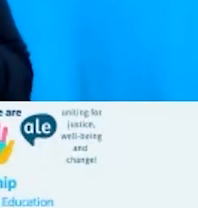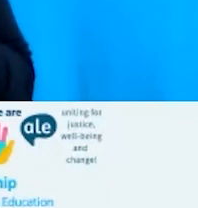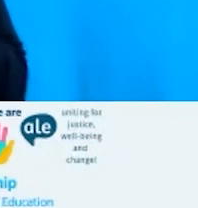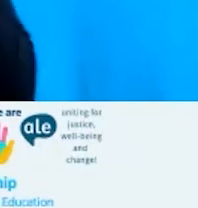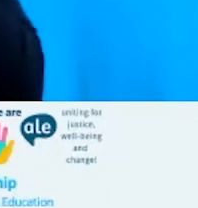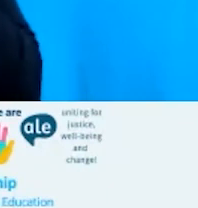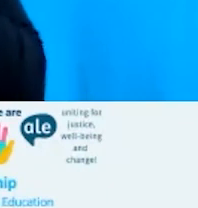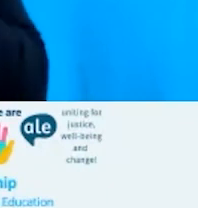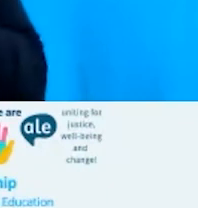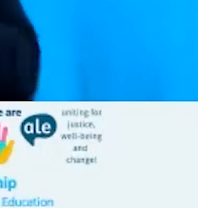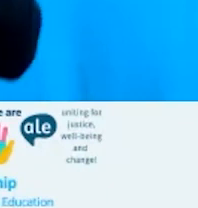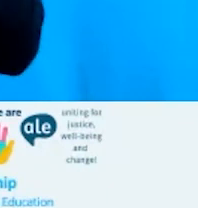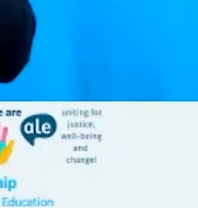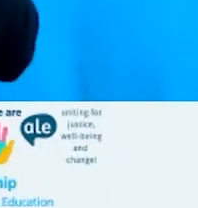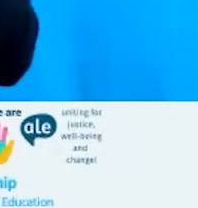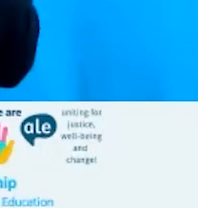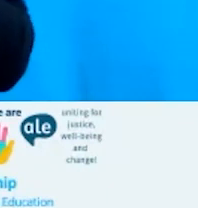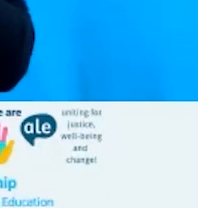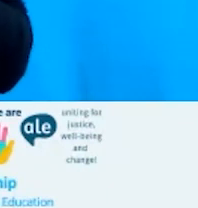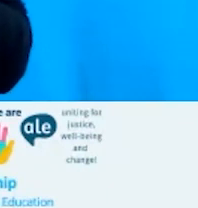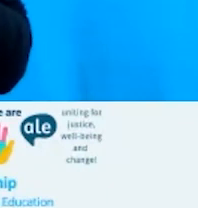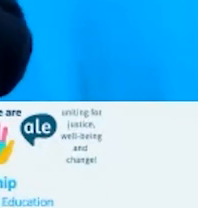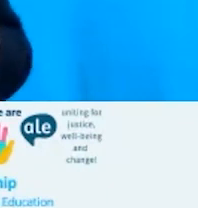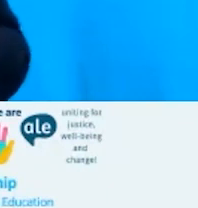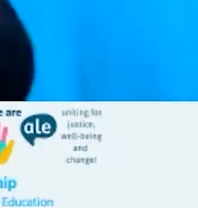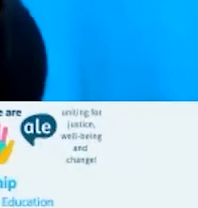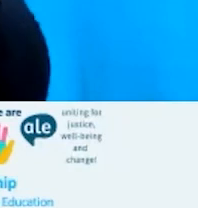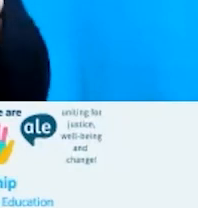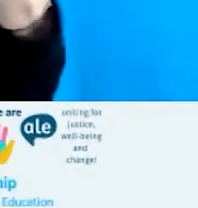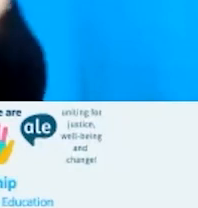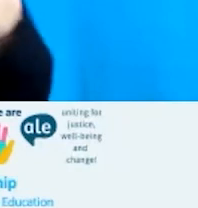educator, working in the context when citizenship means something completely